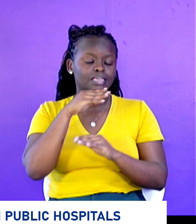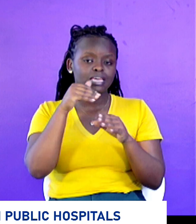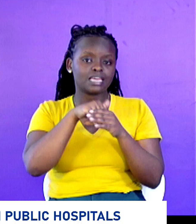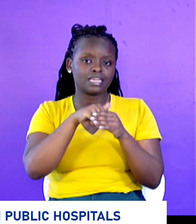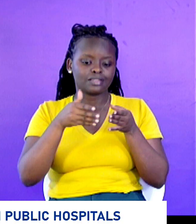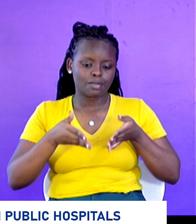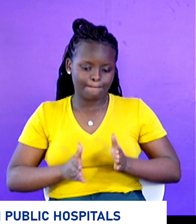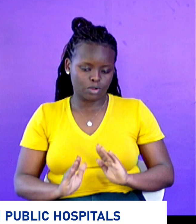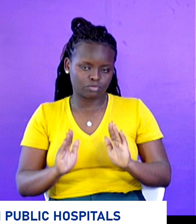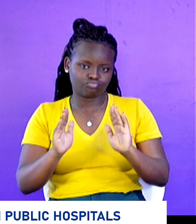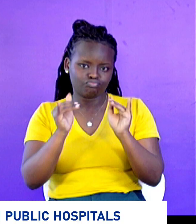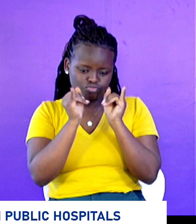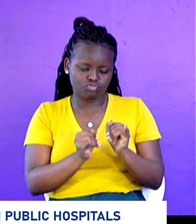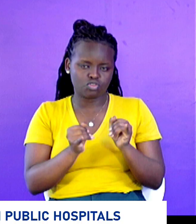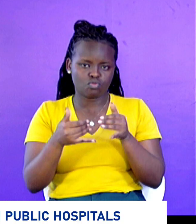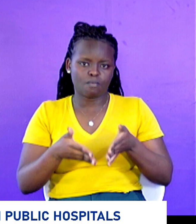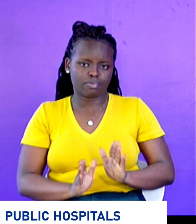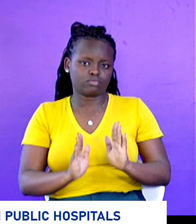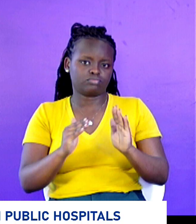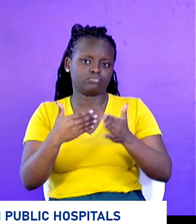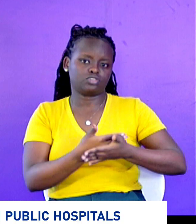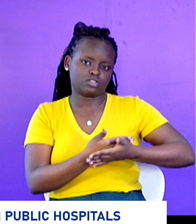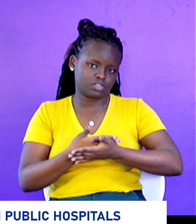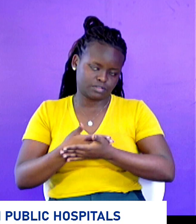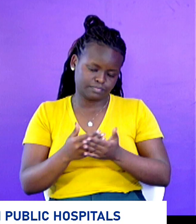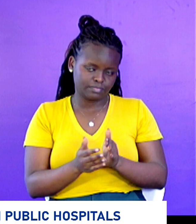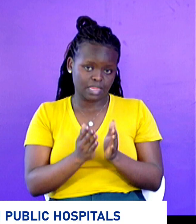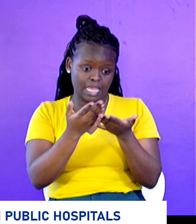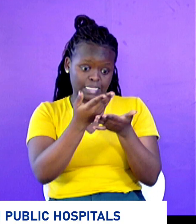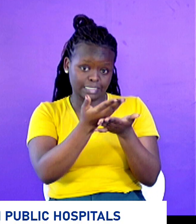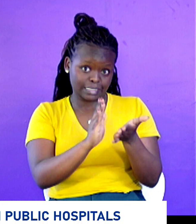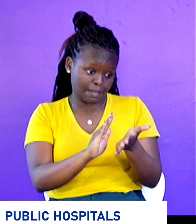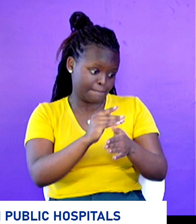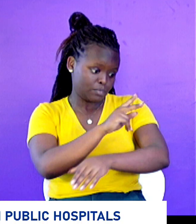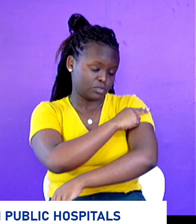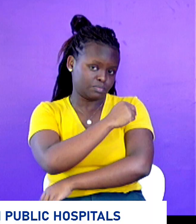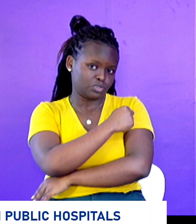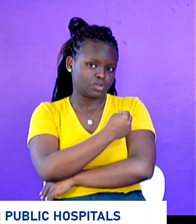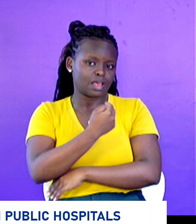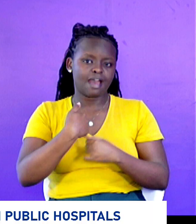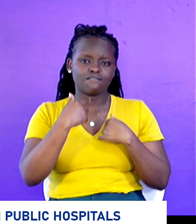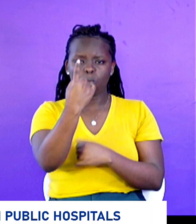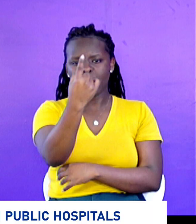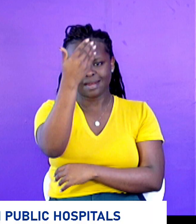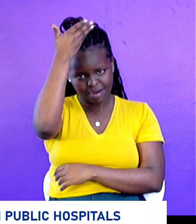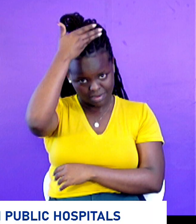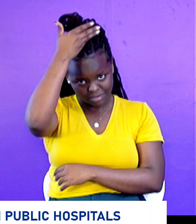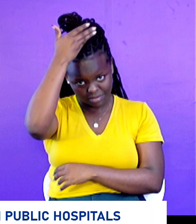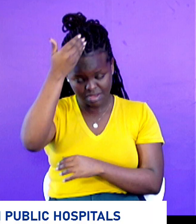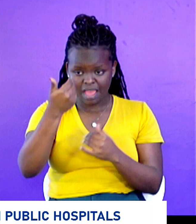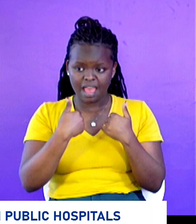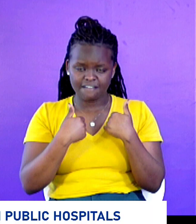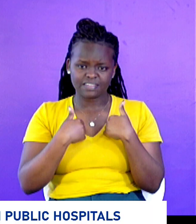children. According to KEMRI's findings, some facilities have only one nurse attending to as many